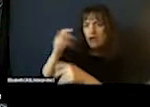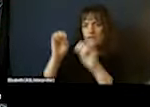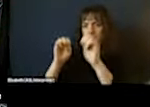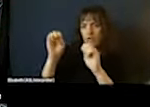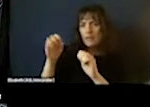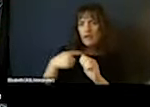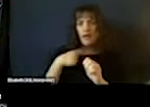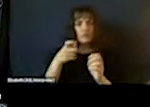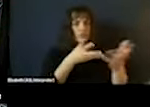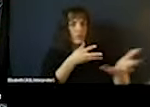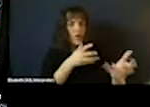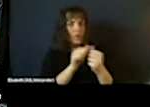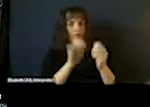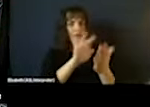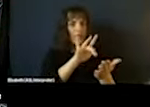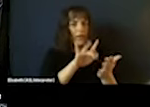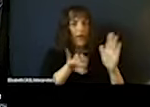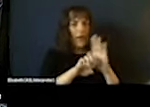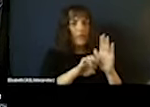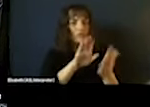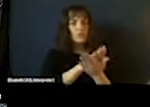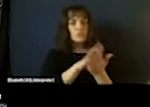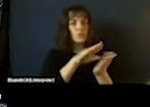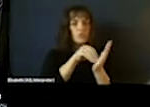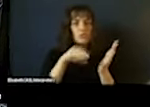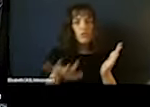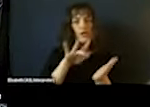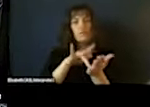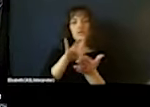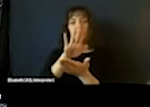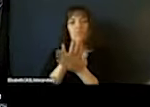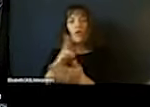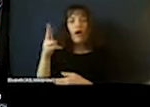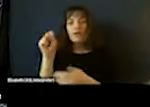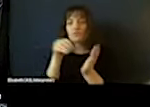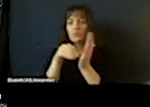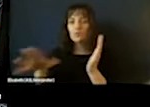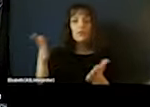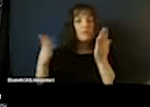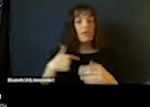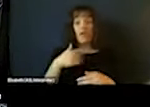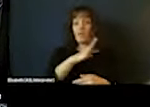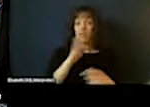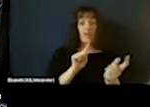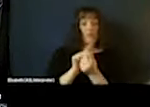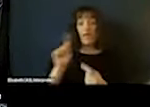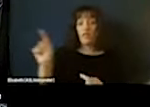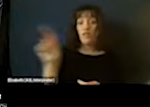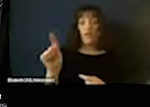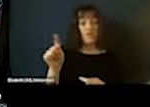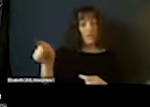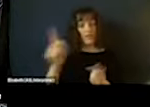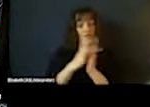school student, middle school student, high school student, even if I've never met before. Most of the other experiment, the person who asked